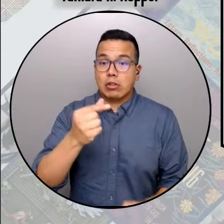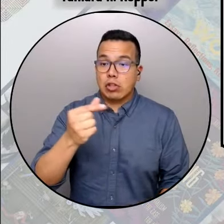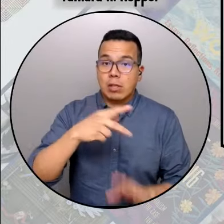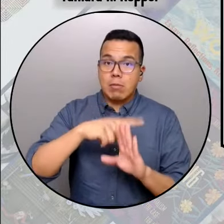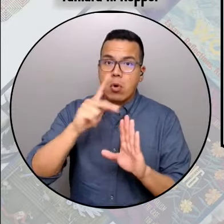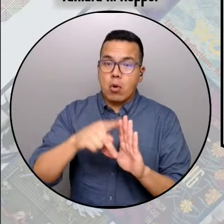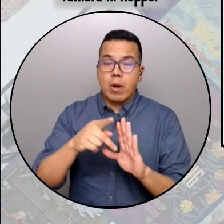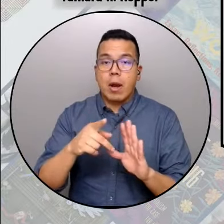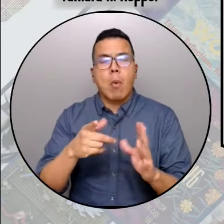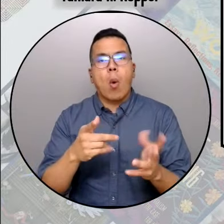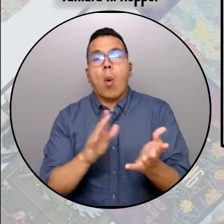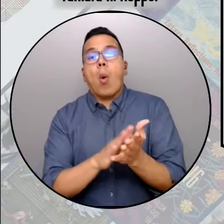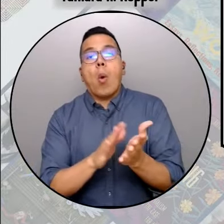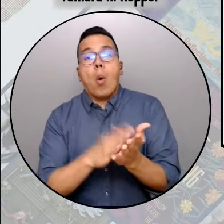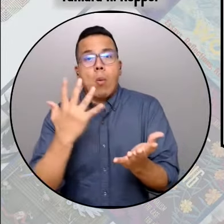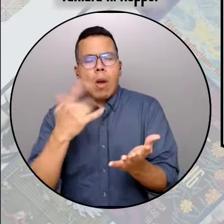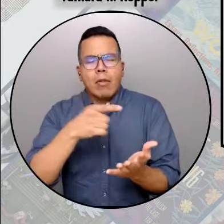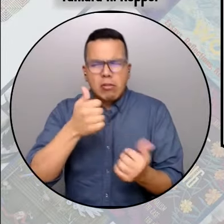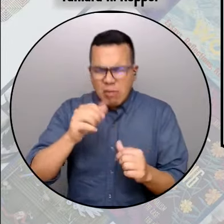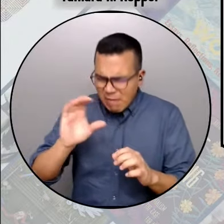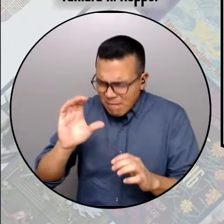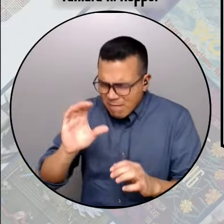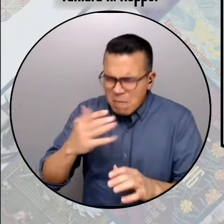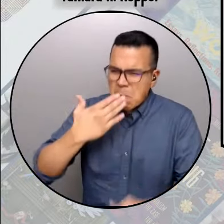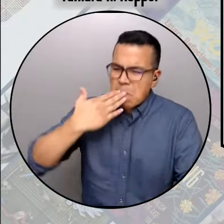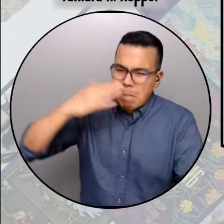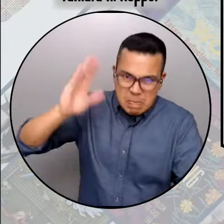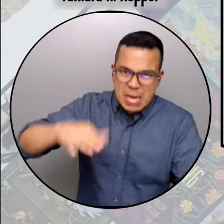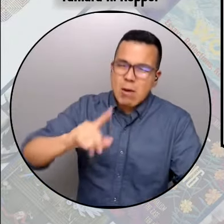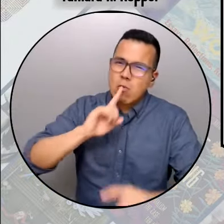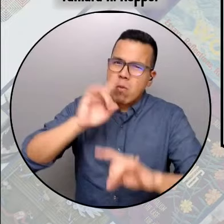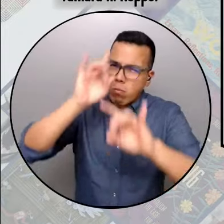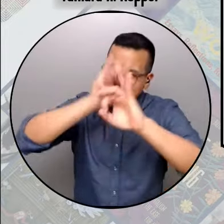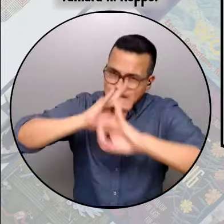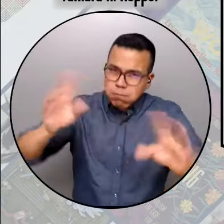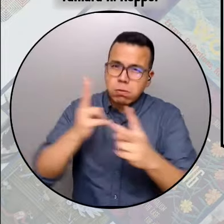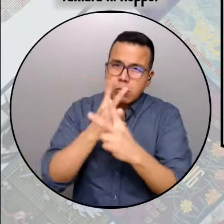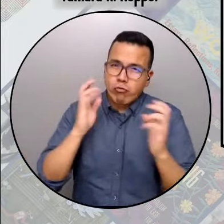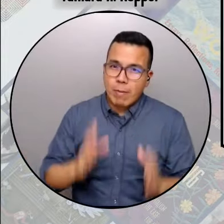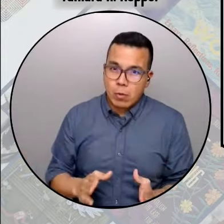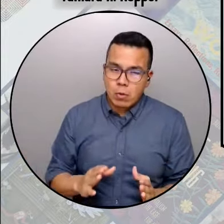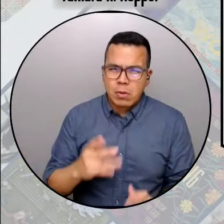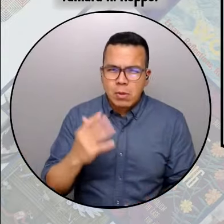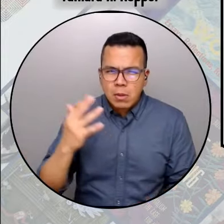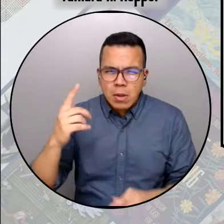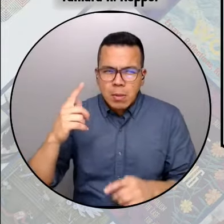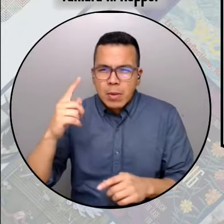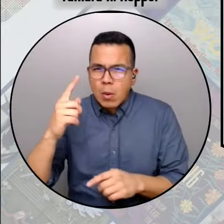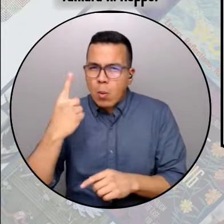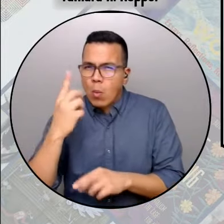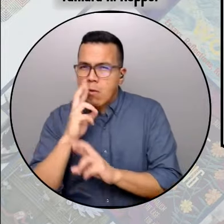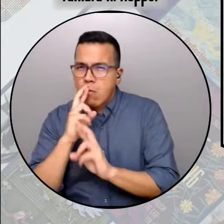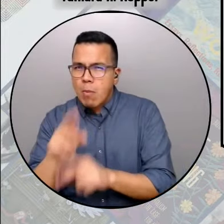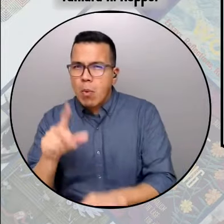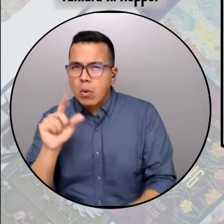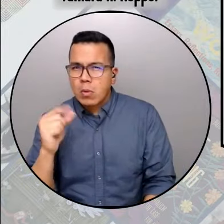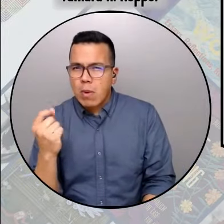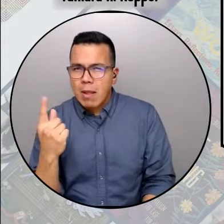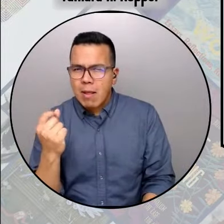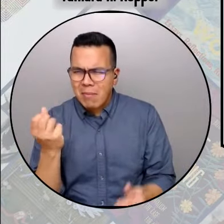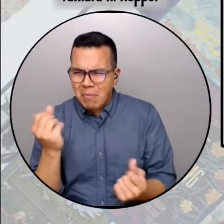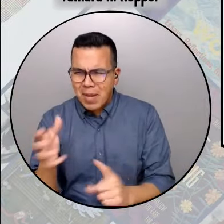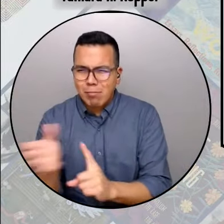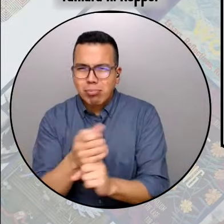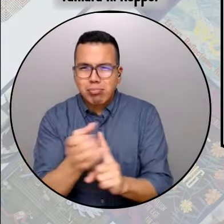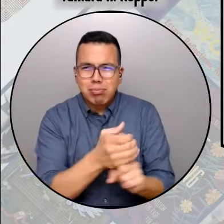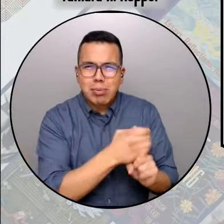But a 2011 report found that a lot of the people were arrested for misdemeanors and traffic